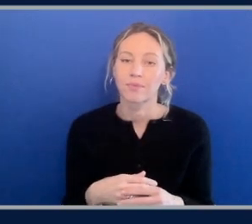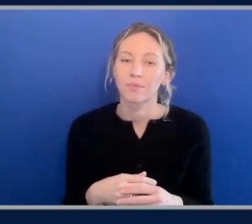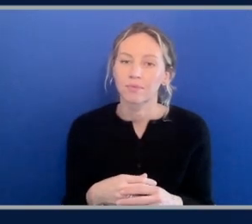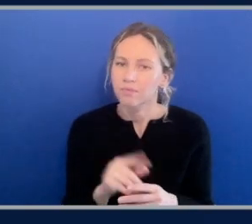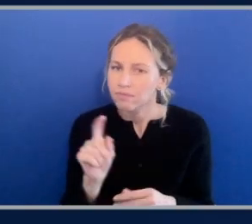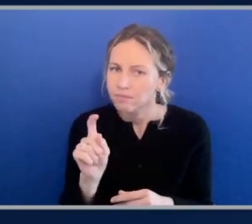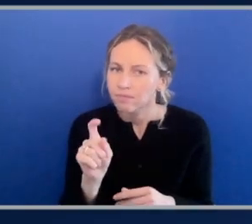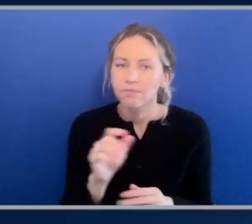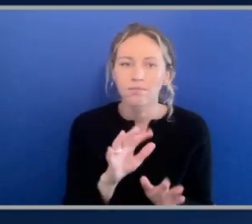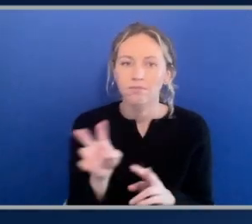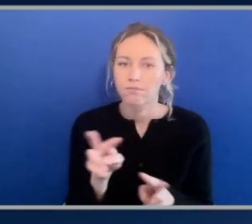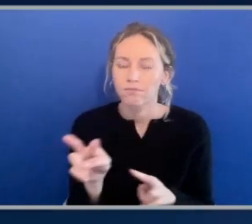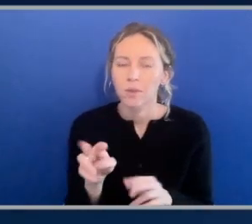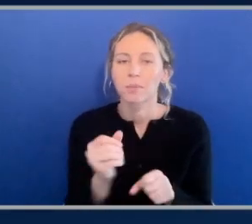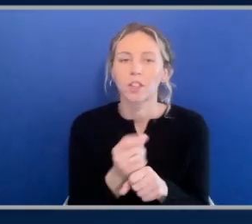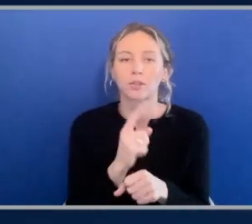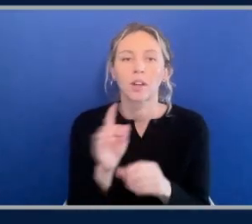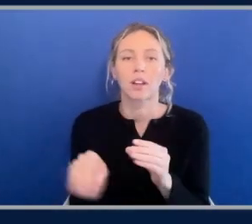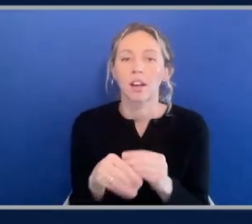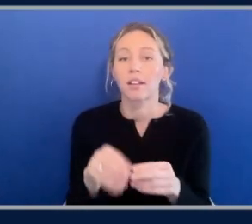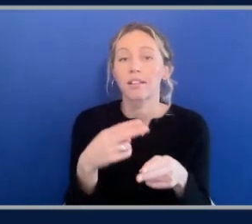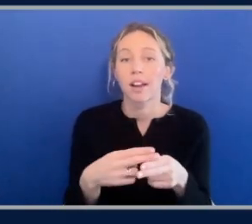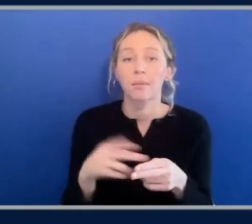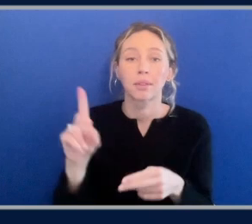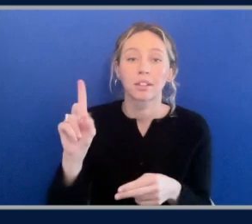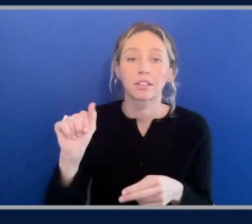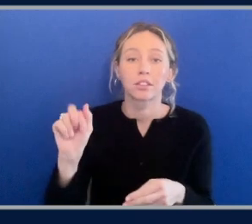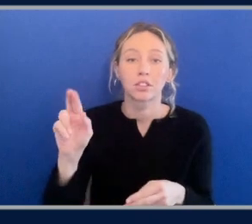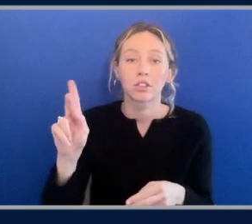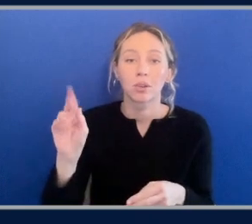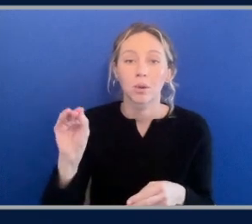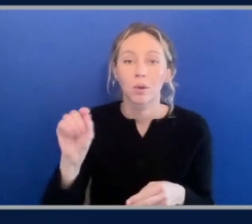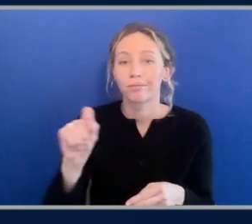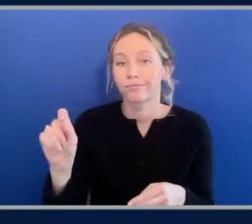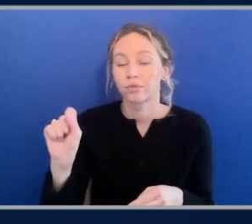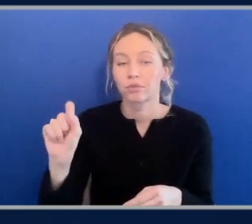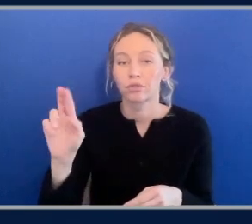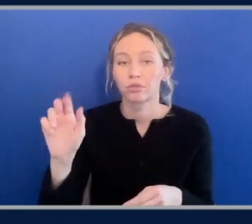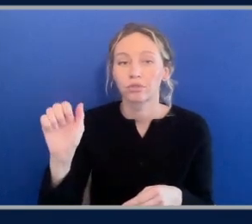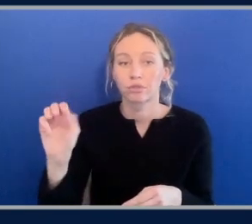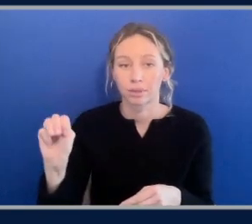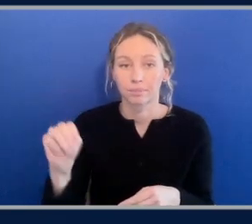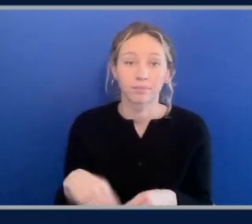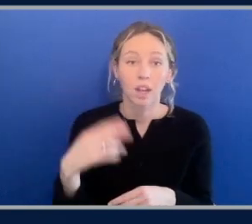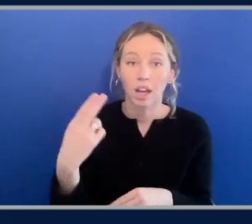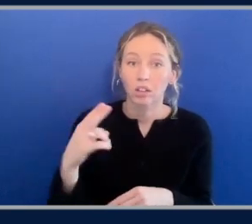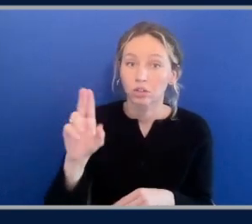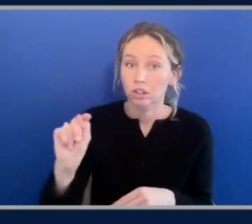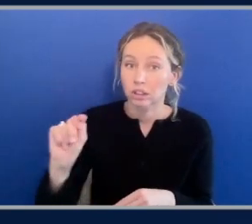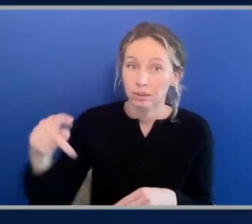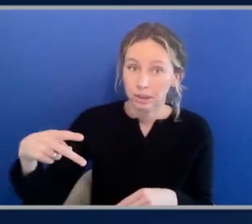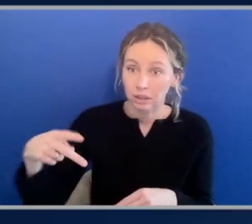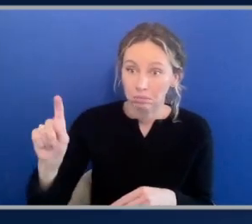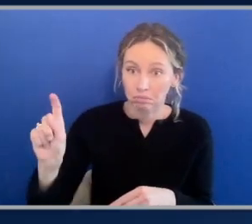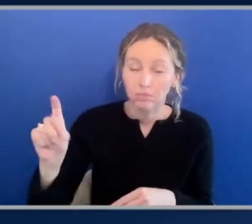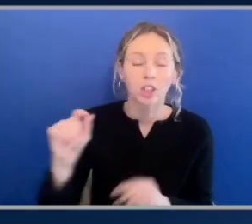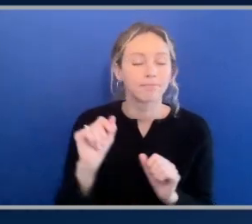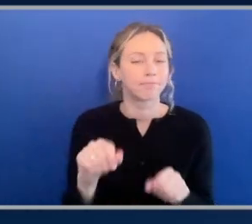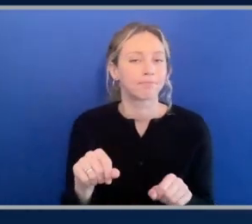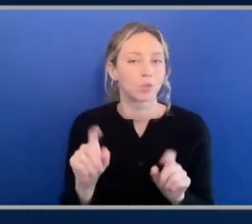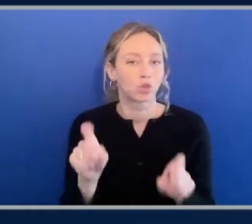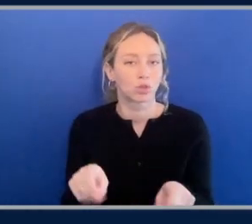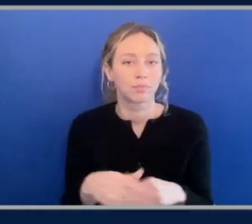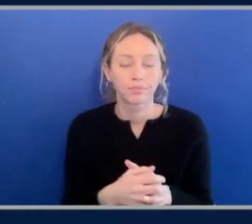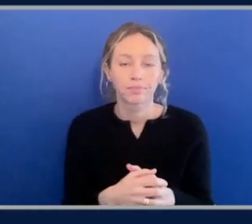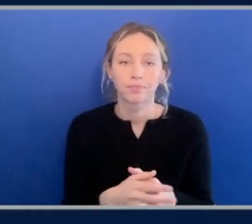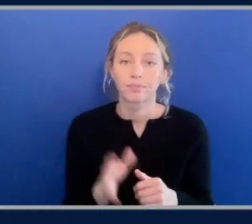Yep. -- name Darko stream. Let's do it. Is this an HTTP function? I think it should be. Yes, HTTP function. So we get a nice little workflow here. We're going